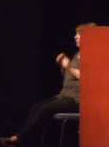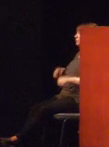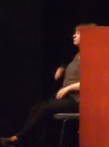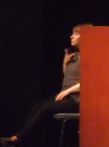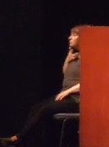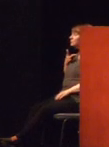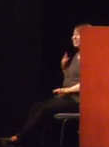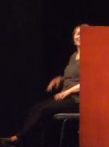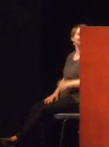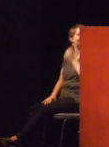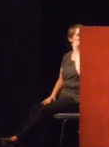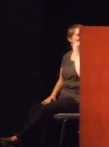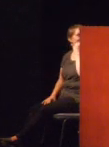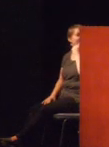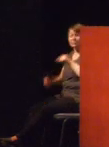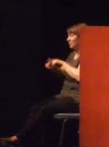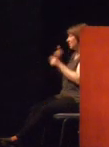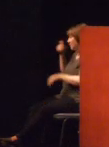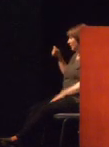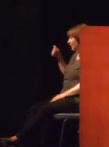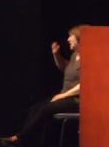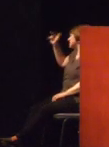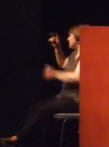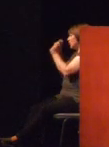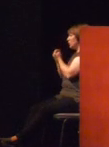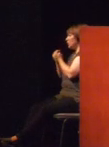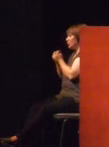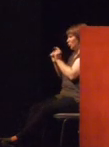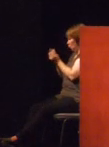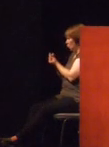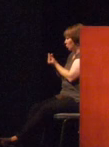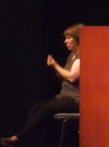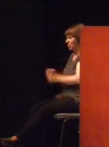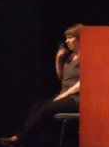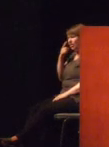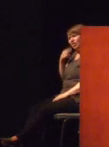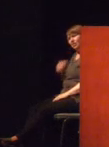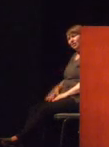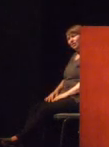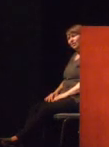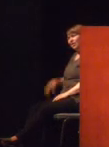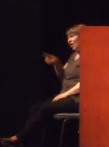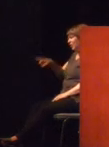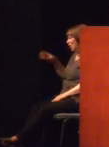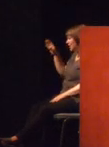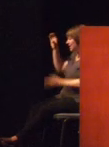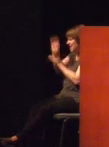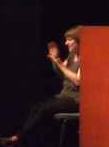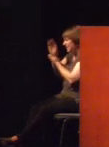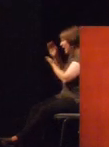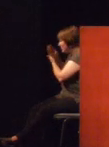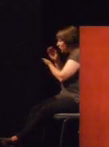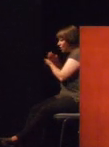It was great. But even better than that, here come another group running up, and I thought, okay, they're clearly on a scavenger hunt. I'll do another